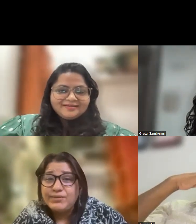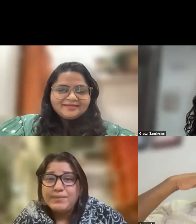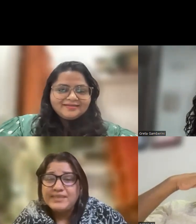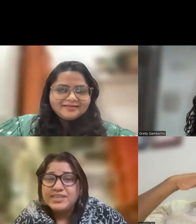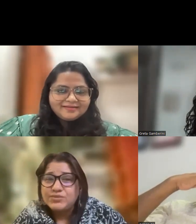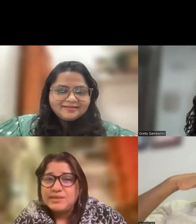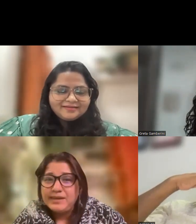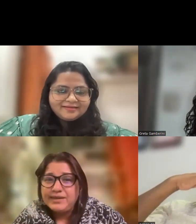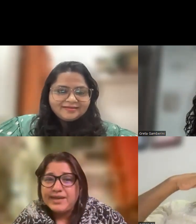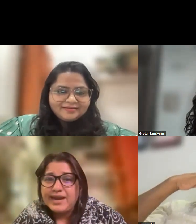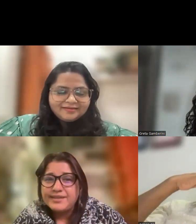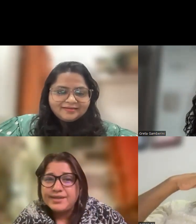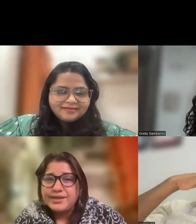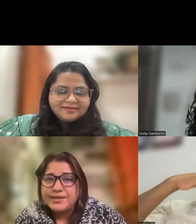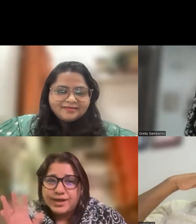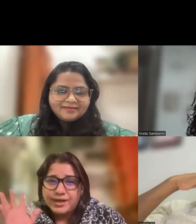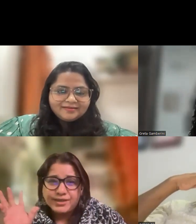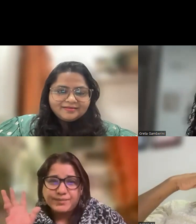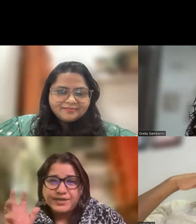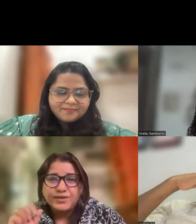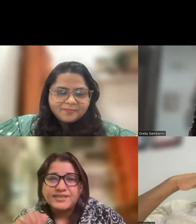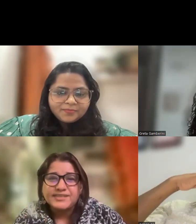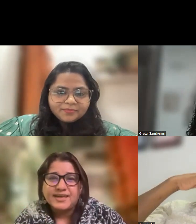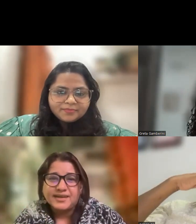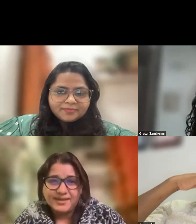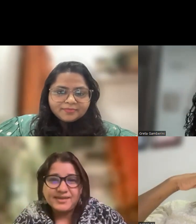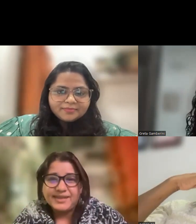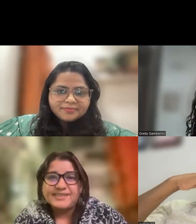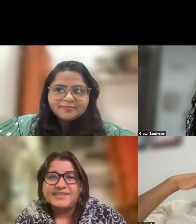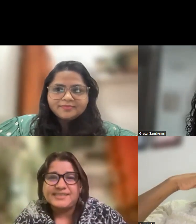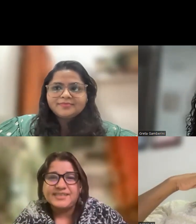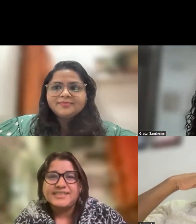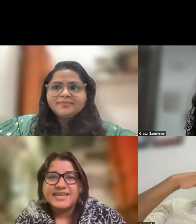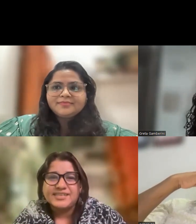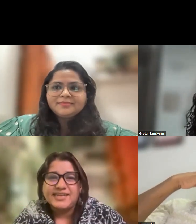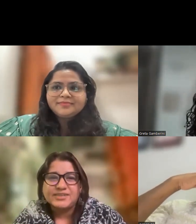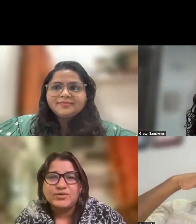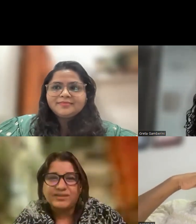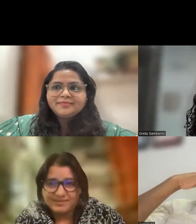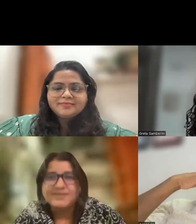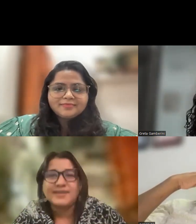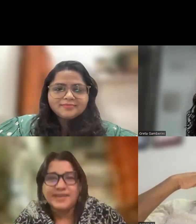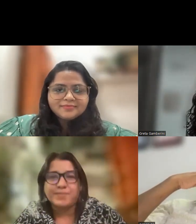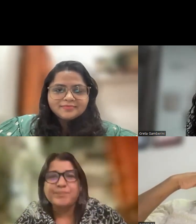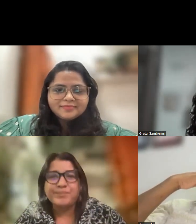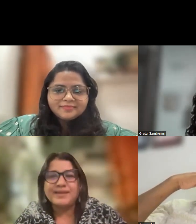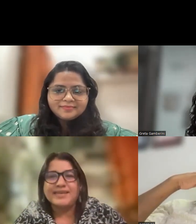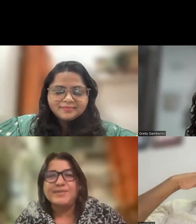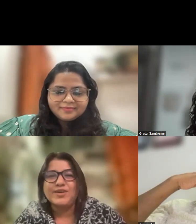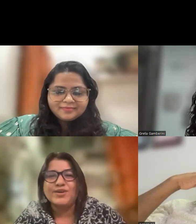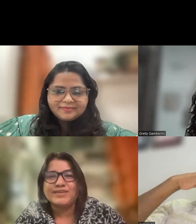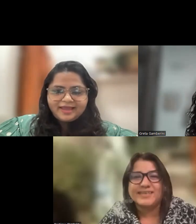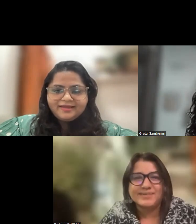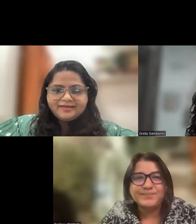Gayatri, you will be in touch with me regarding the other particular concern, isn't it? The discussion that will is be. going. Yeah.